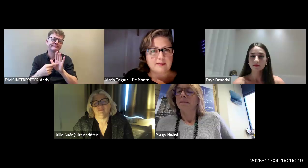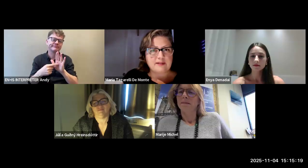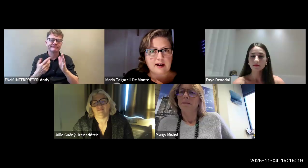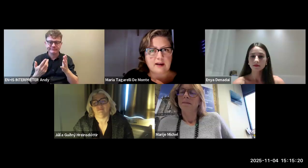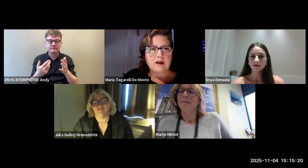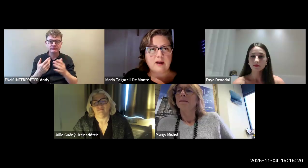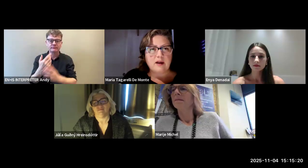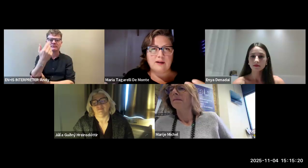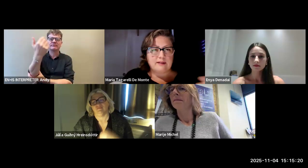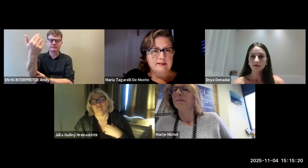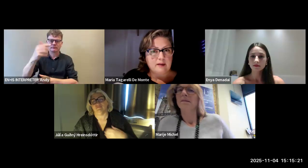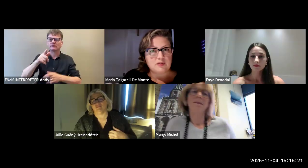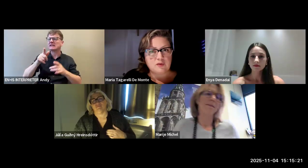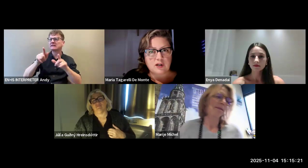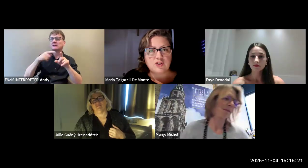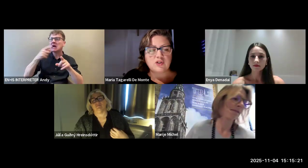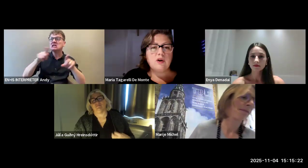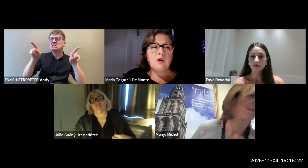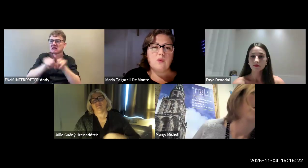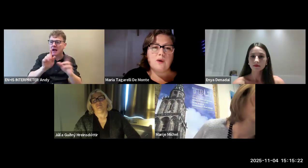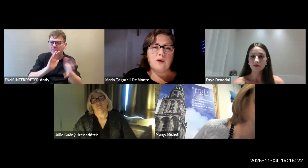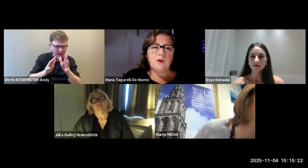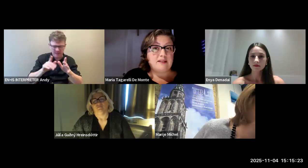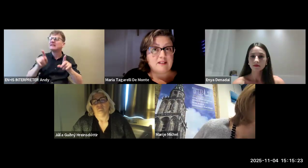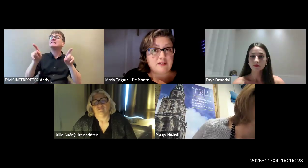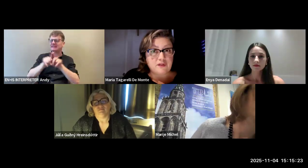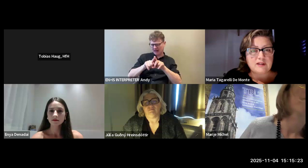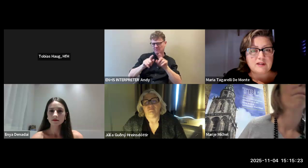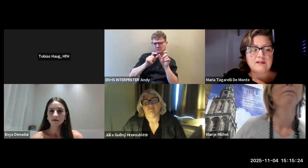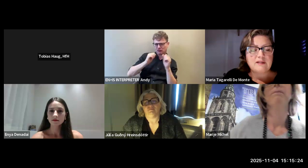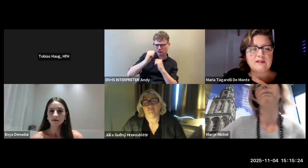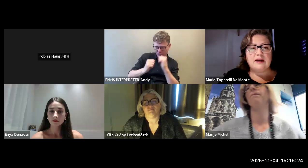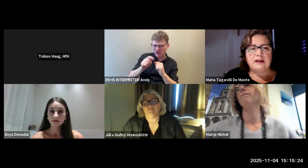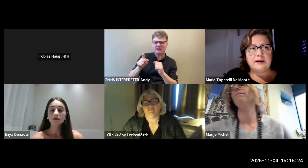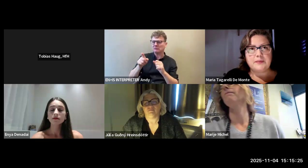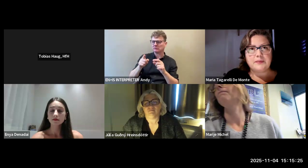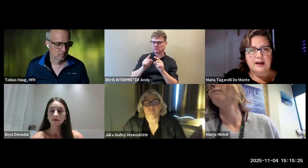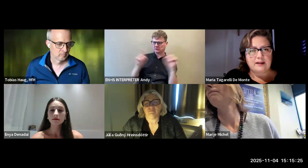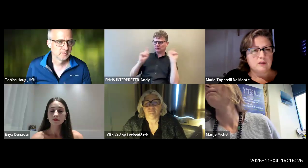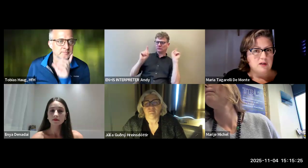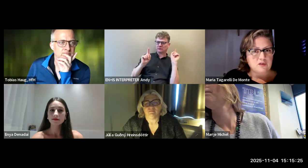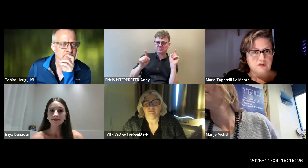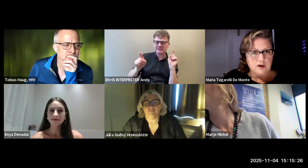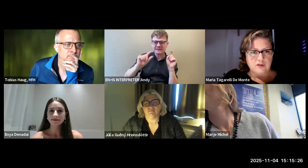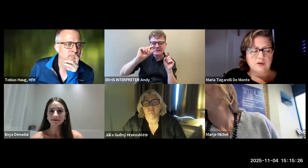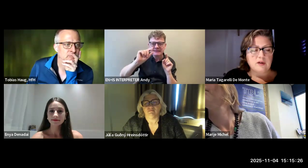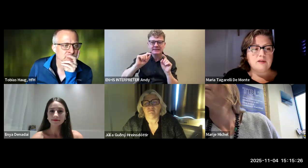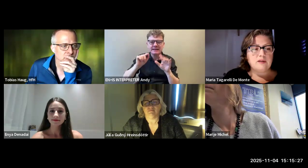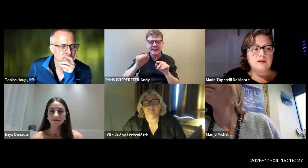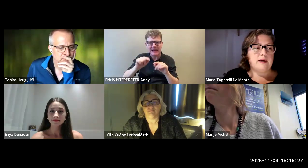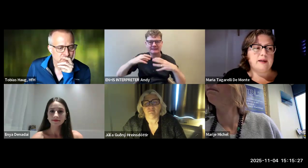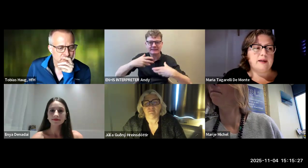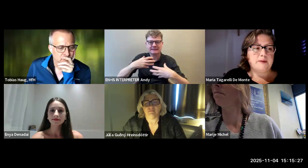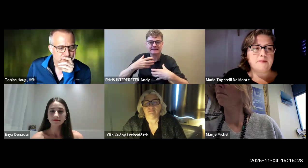is the same sign, what is the same structure, what can be different, and so on and so